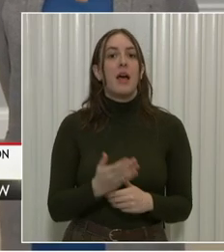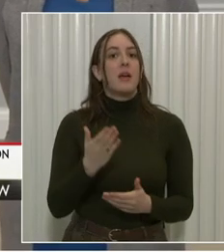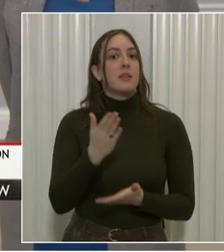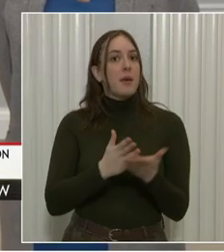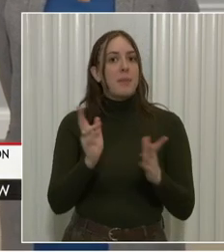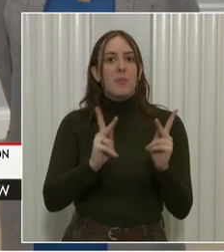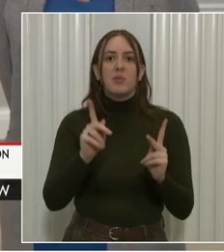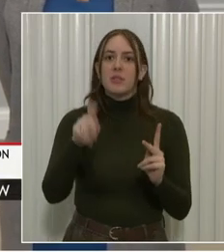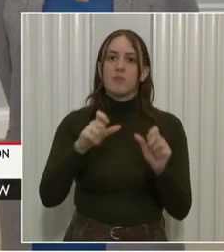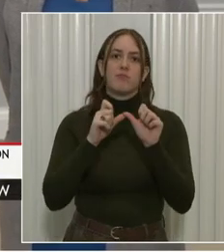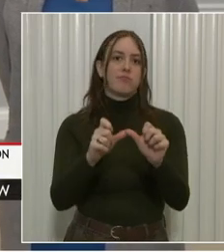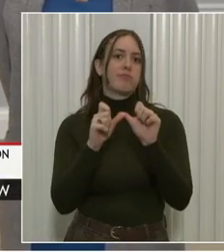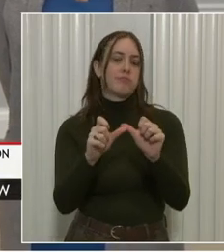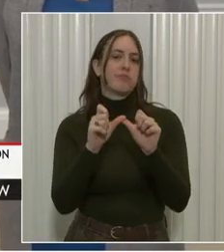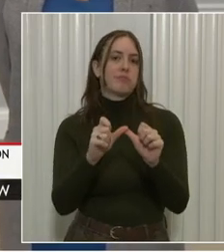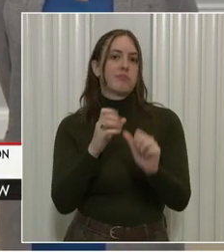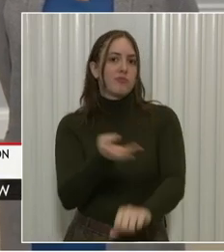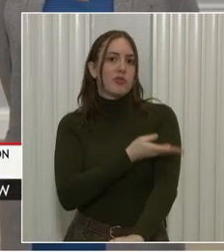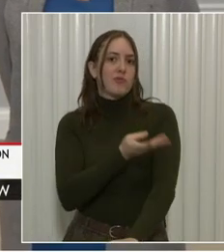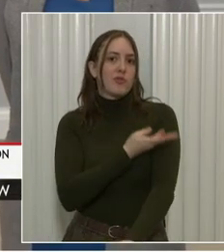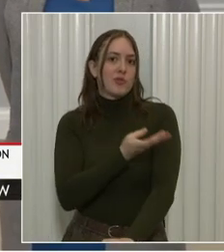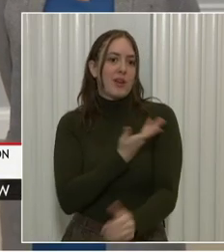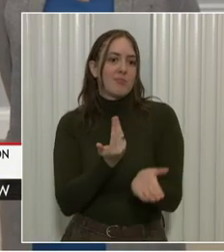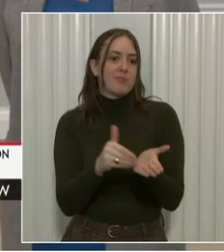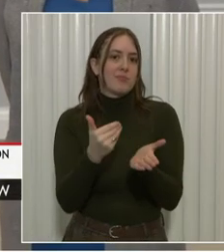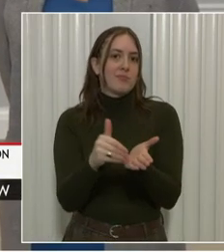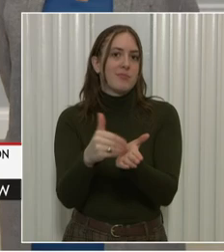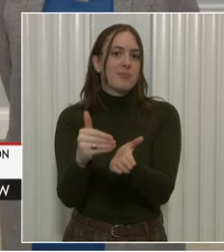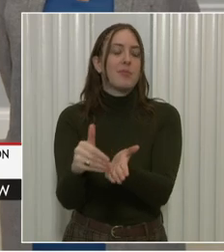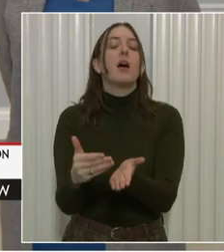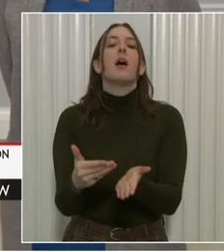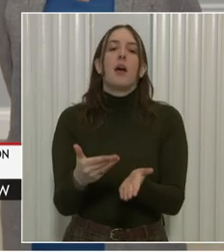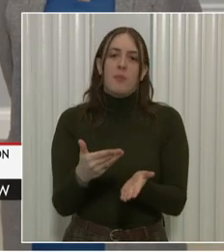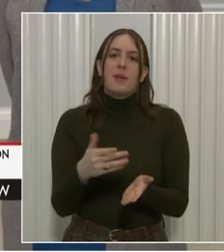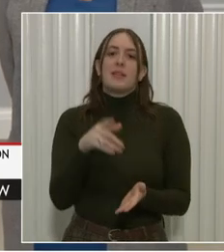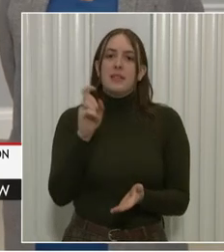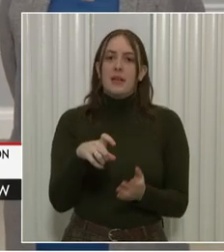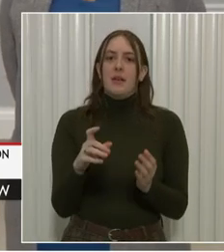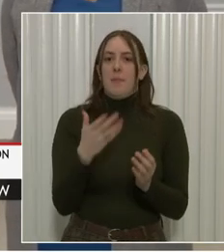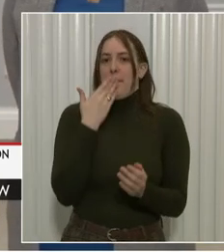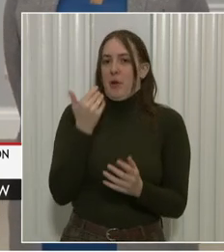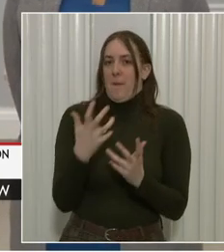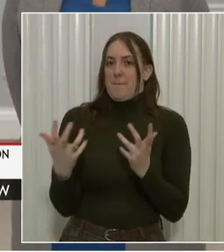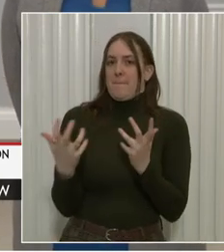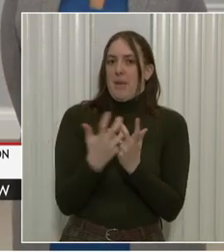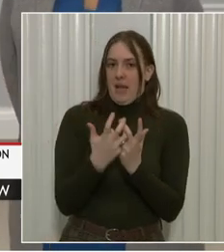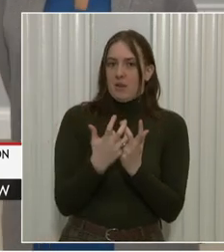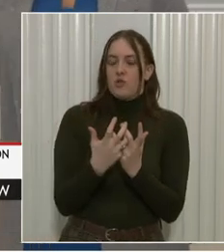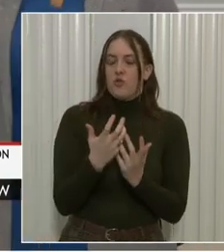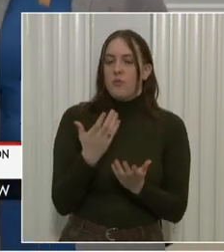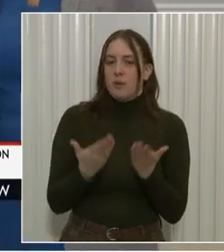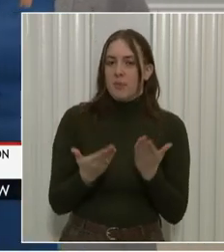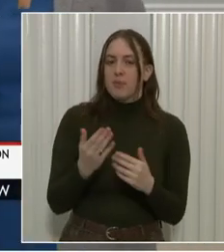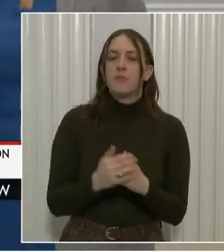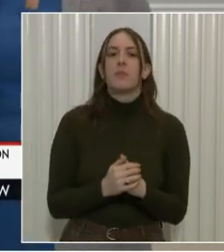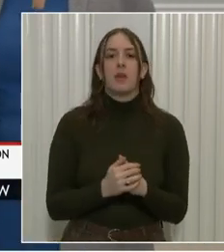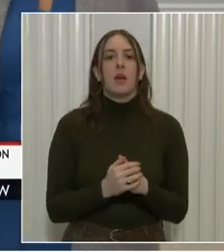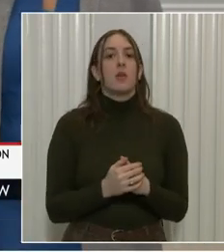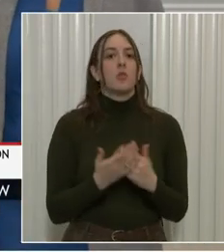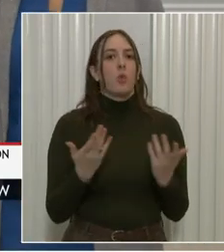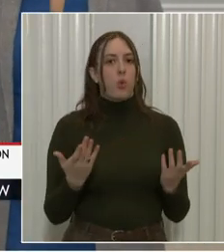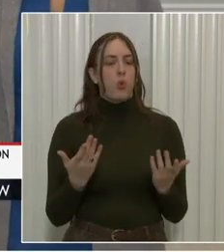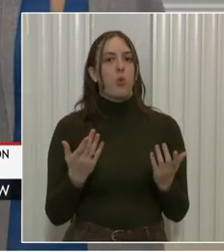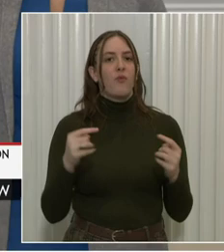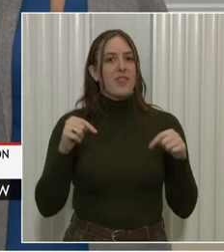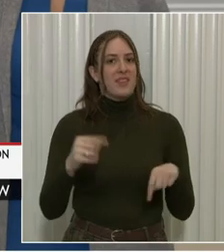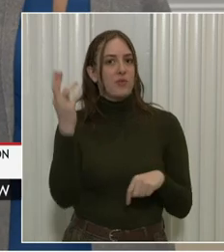transfusion, may need blood that is more closely matched for red blood cell proteins in addition to ABO. And so for this reason,